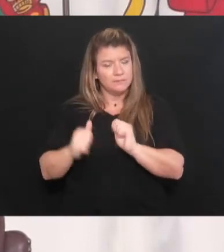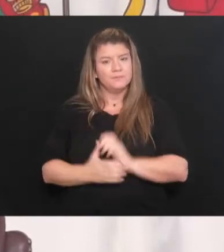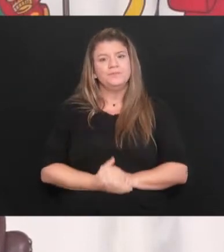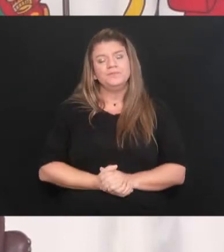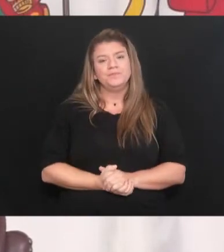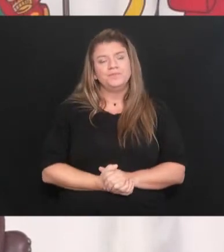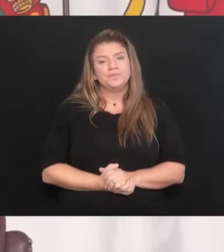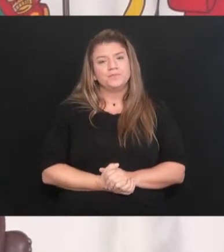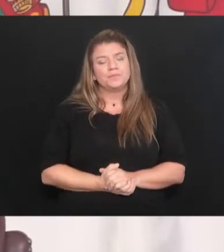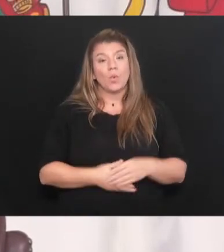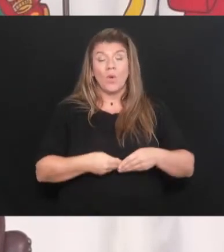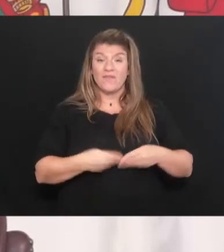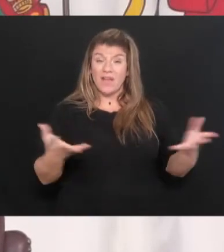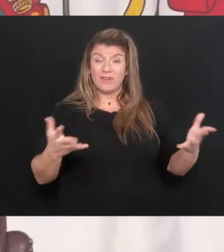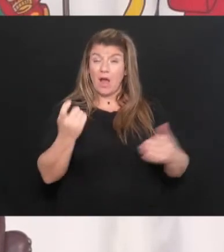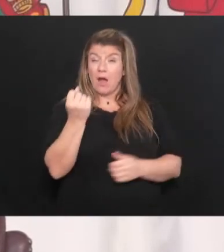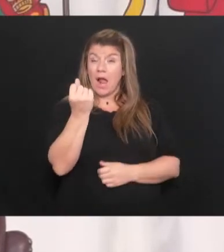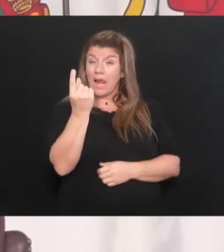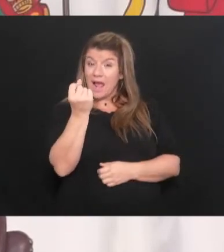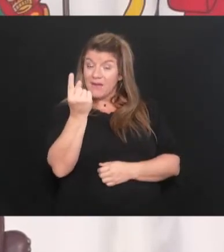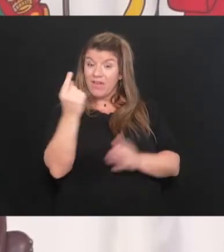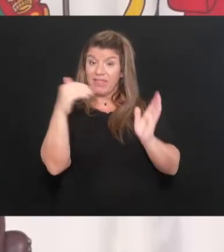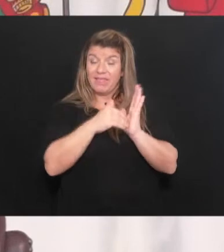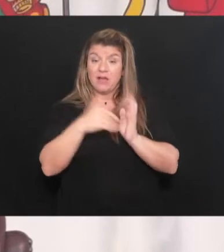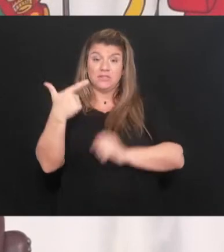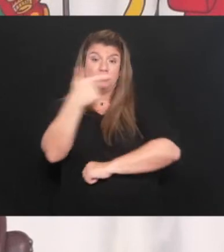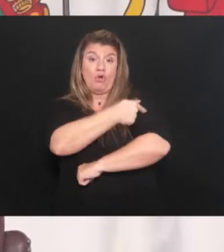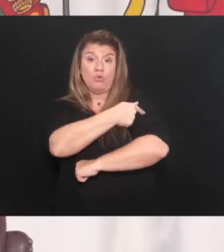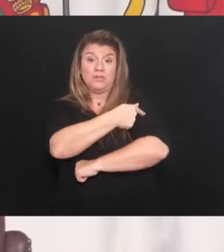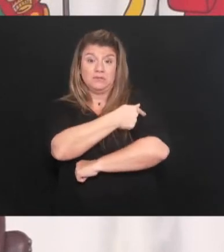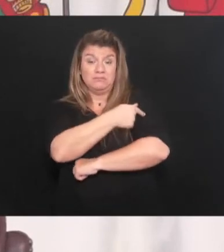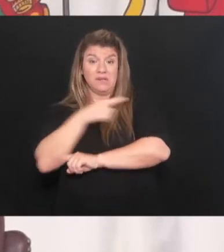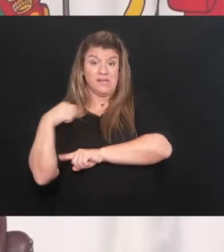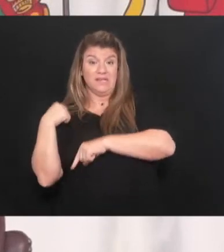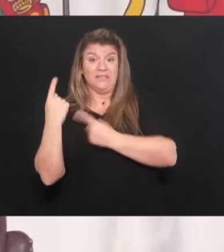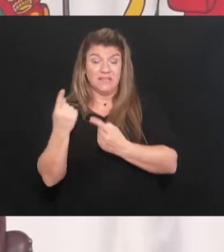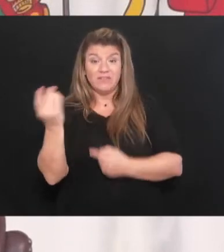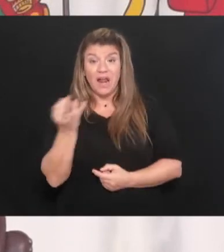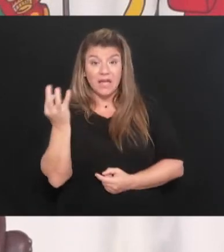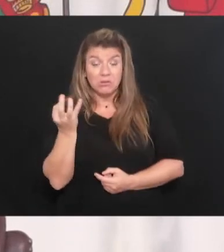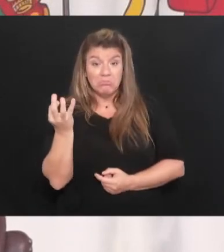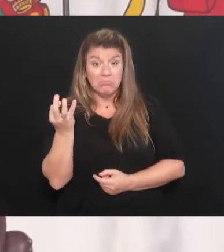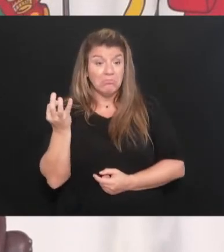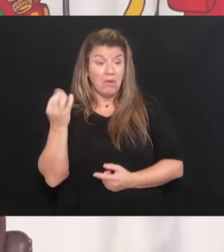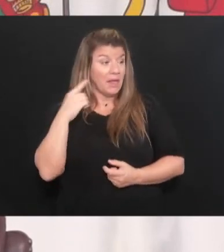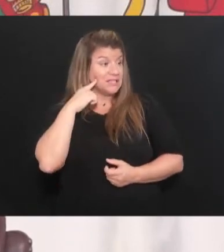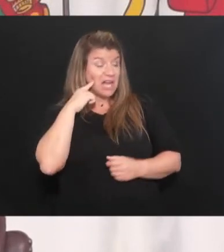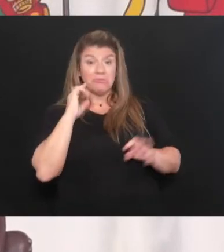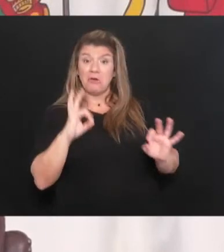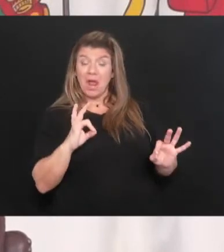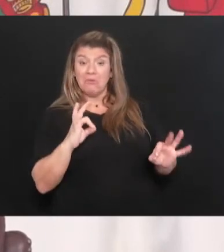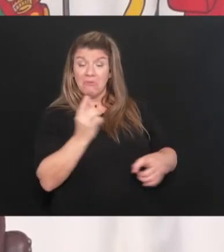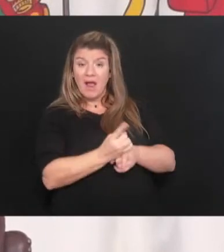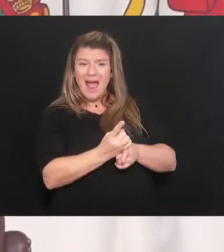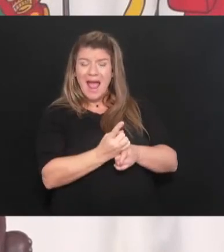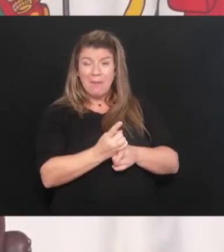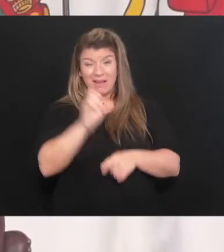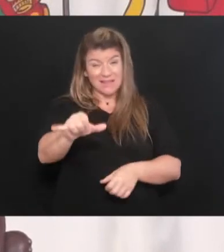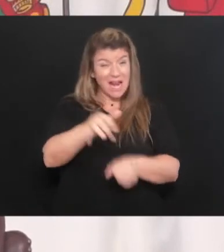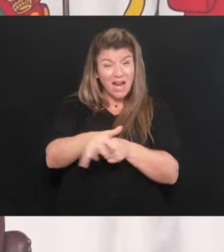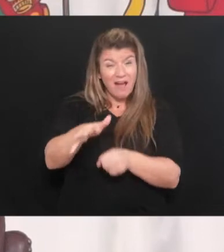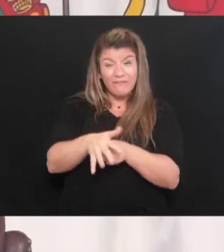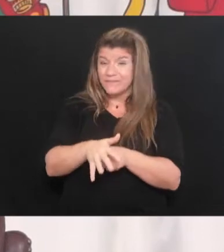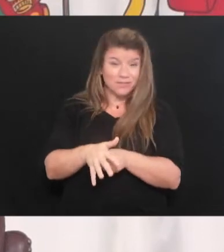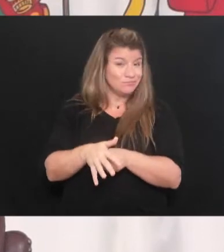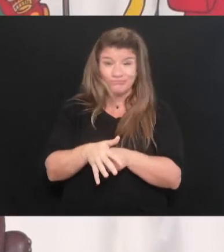We've given out 11,000 doses since last Friday. It sounds great, doesn't it? But absolutely it's not enough.